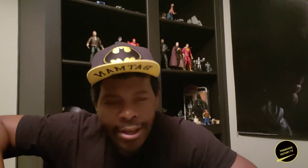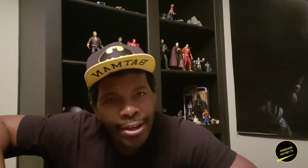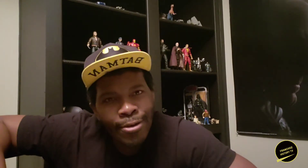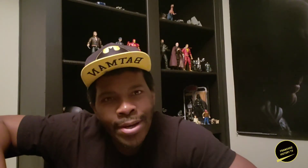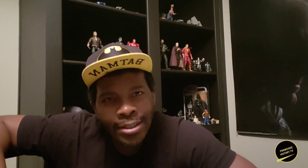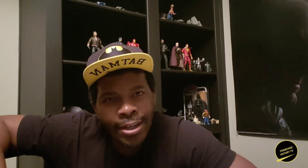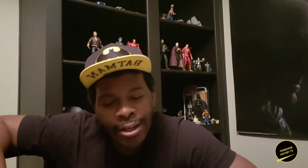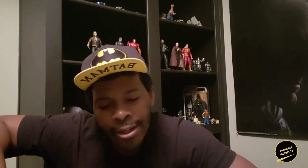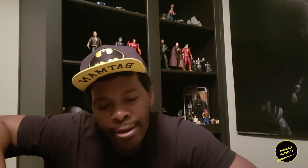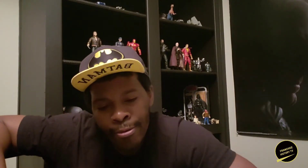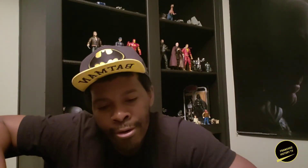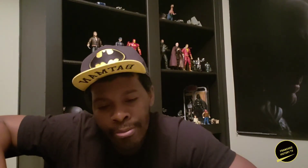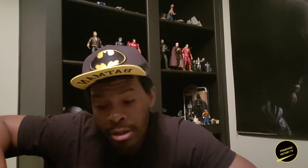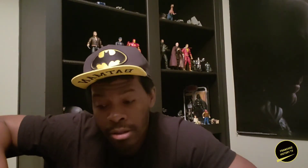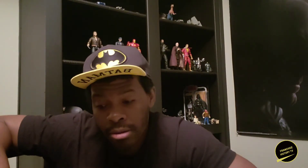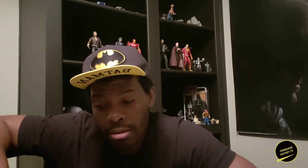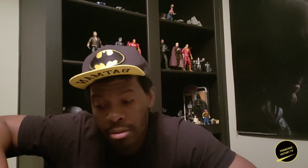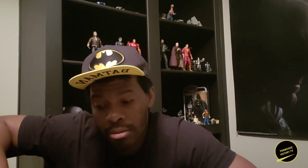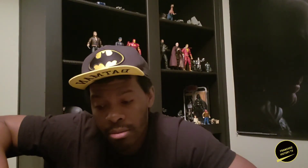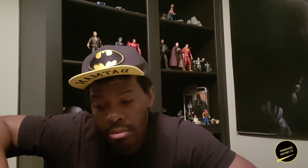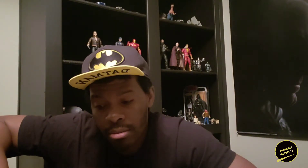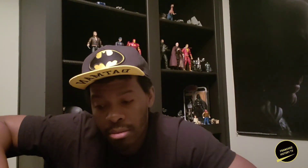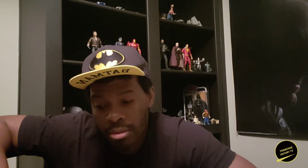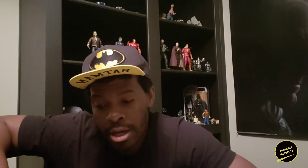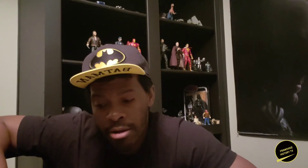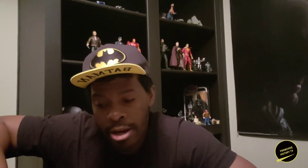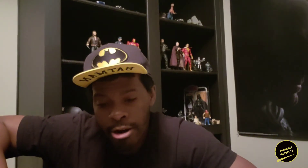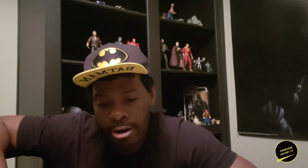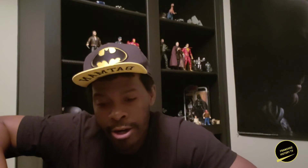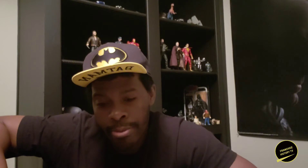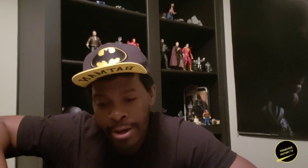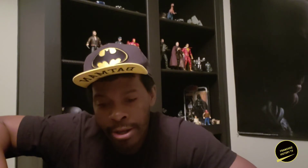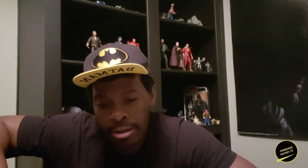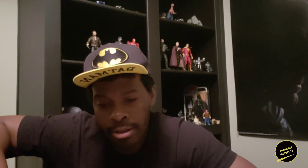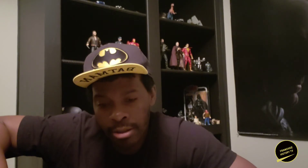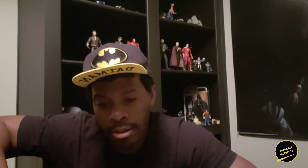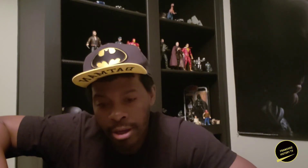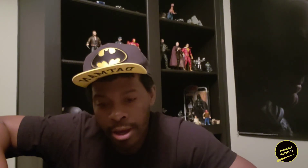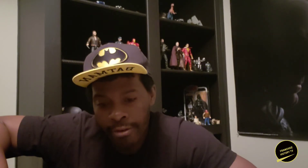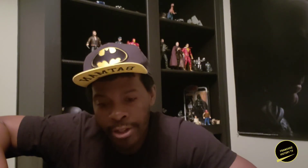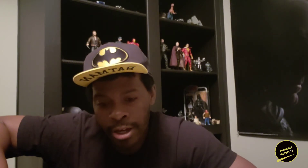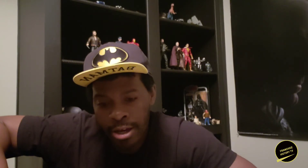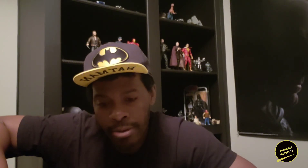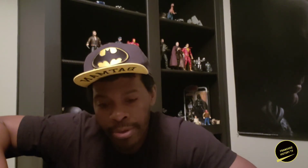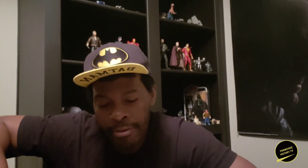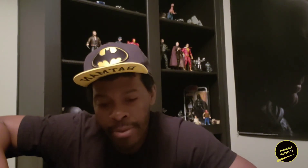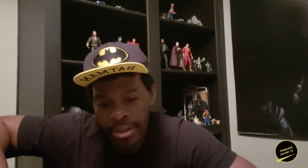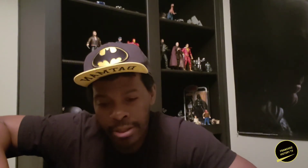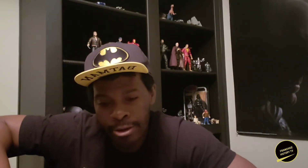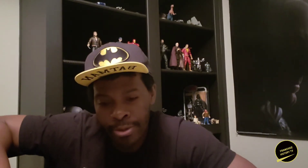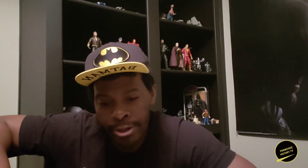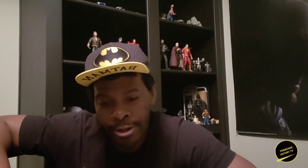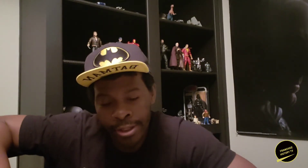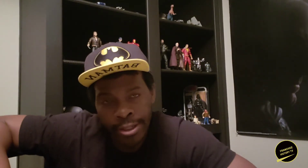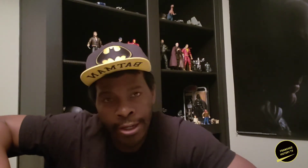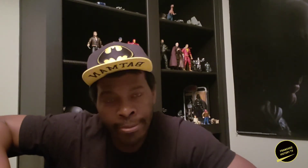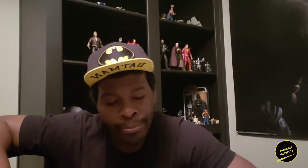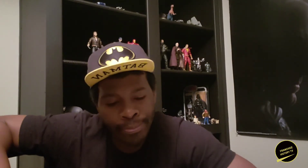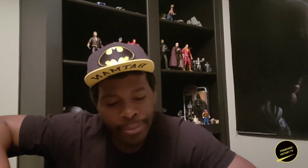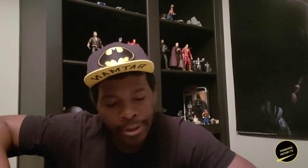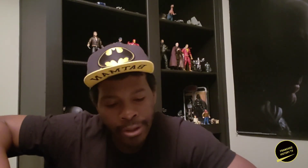So he can do basically anything he want, but how dare anybody else have a job, have a business open during